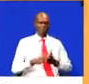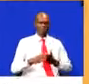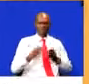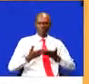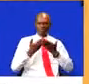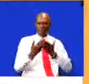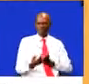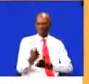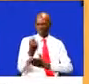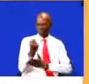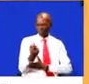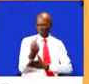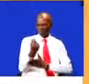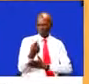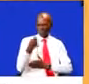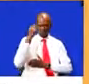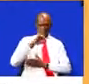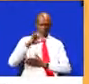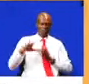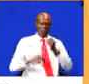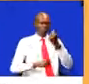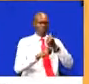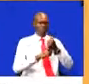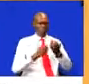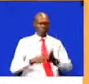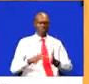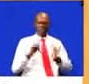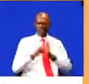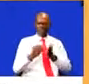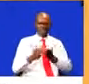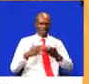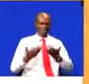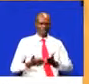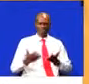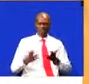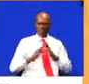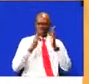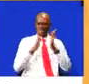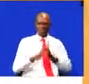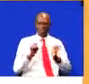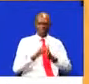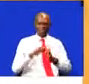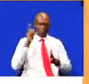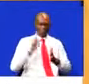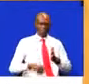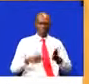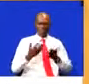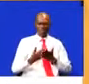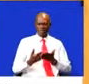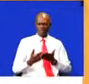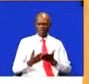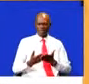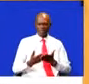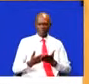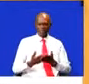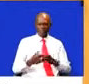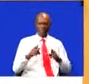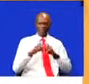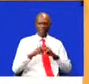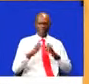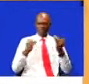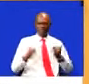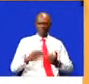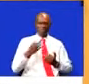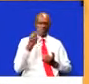amount of money. In fact, interestingly, transition report says we should have 4,200 workers. But right now, we